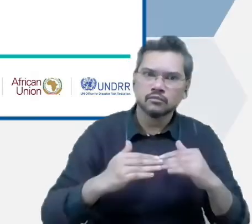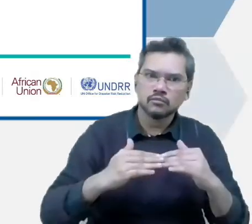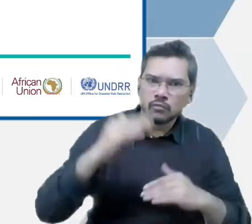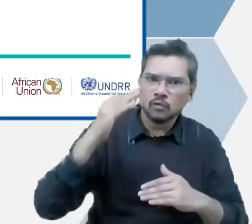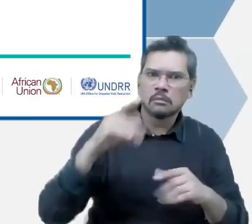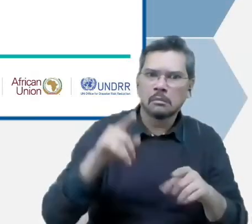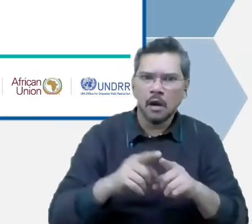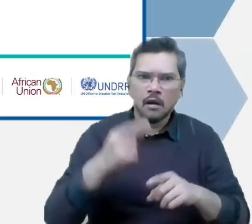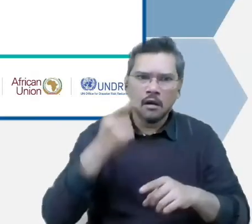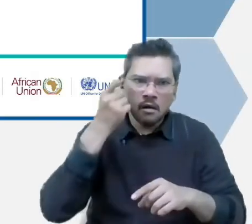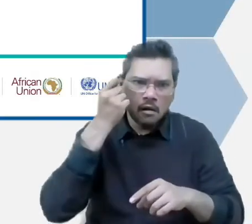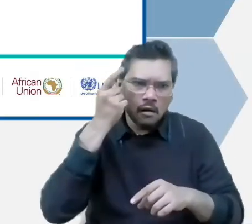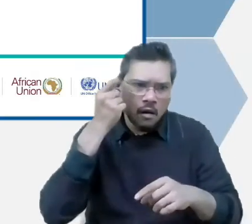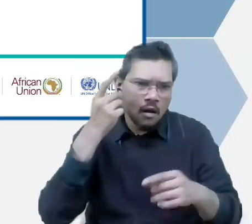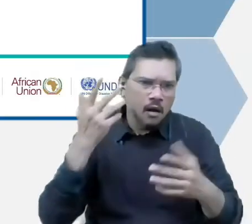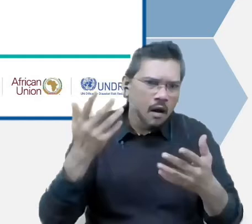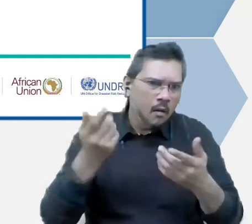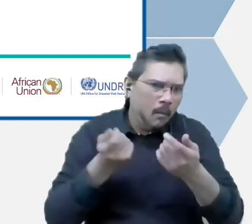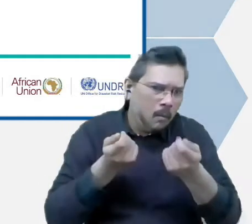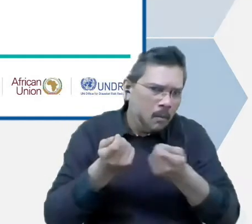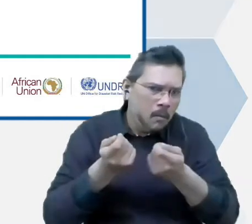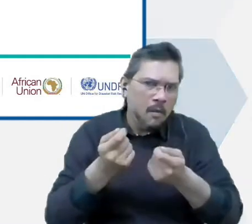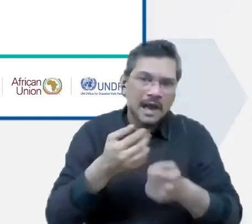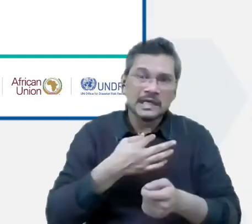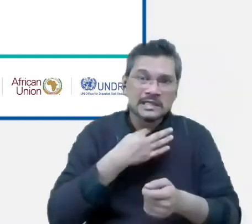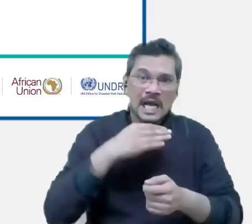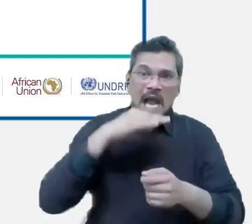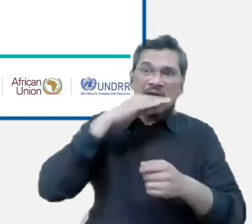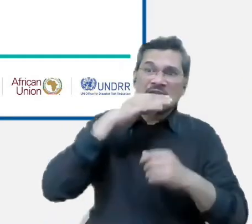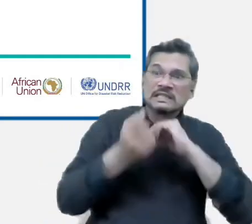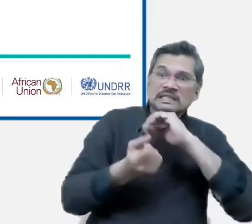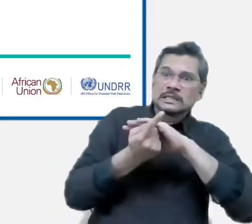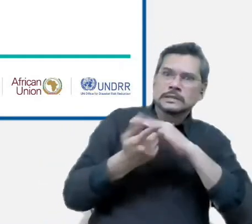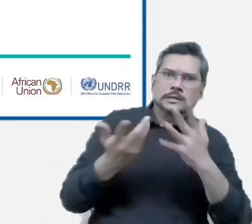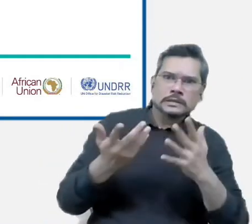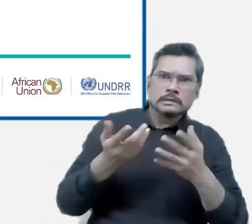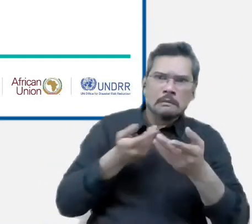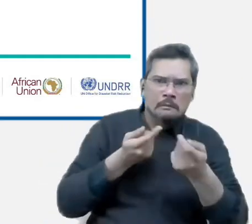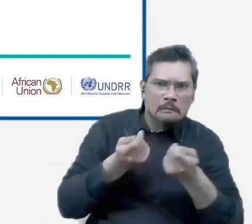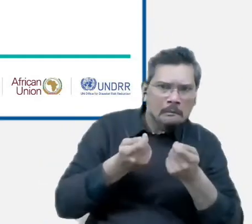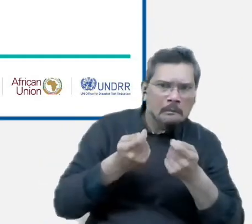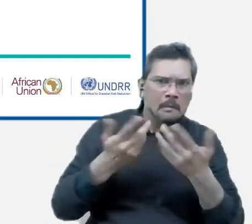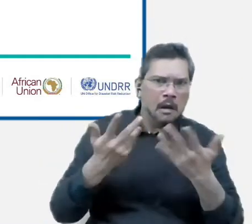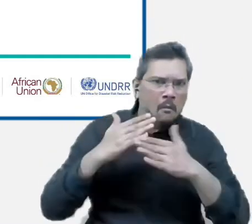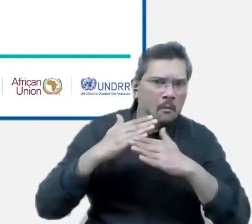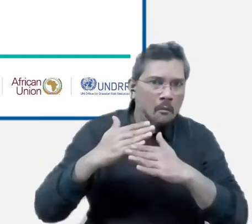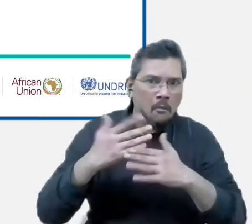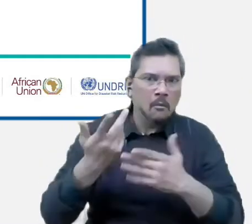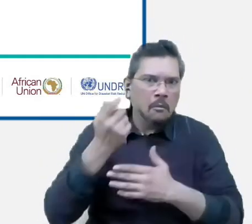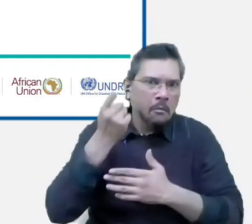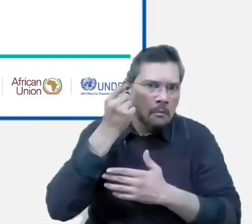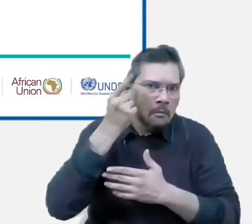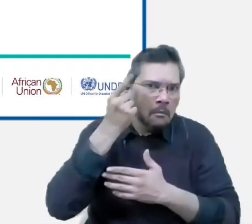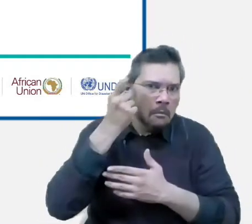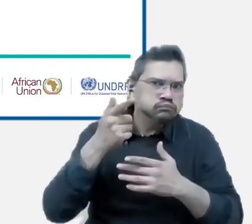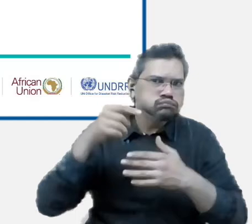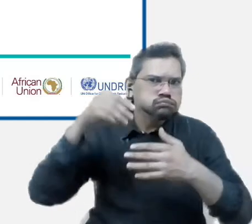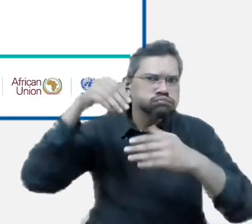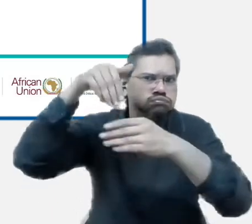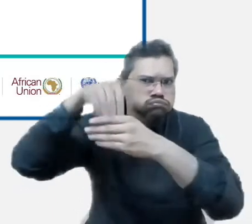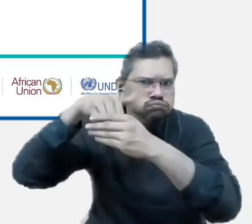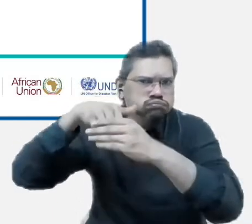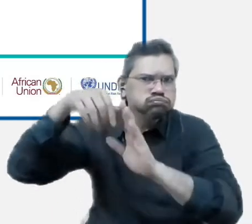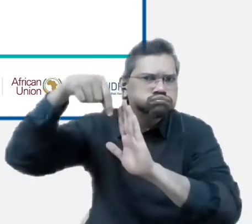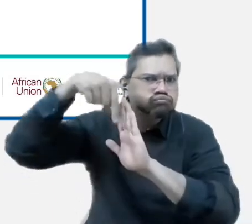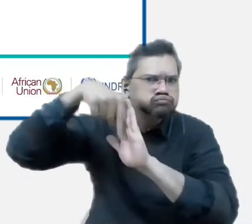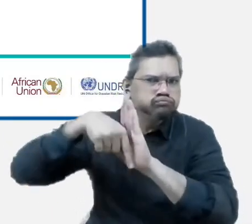managing risks. One thing quite essential is issues to do with elements of risk. I think when you talk about disaster risk management and so